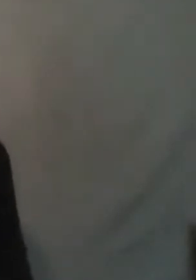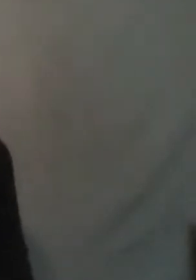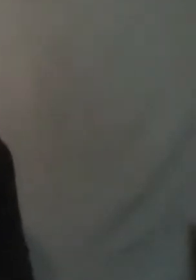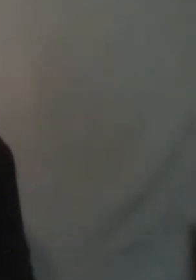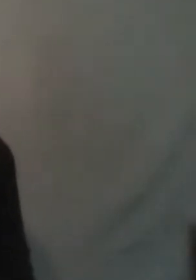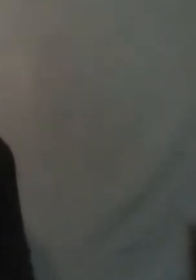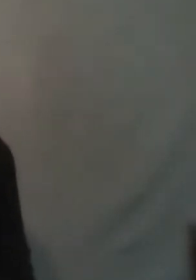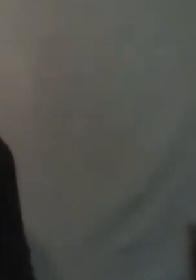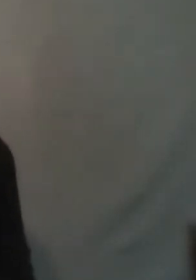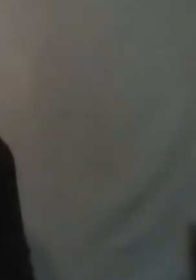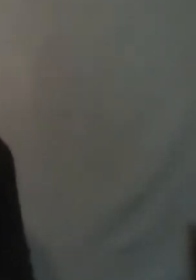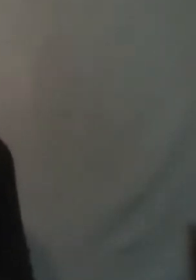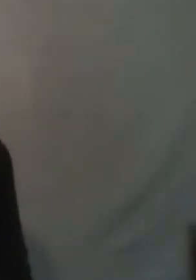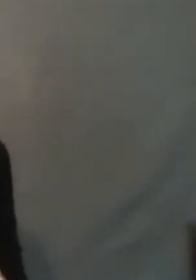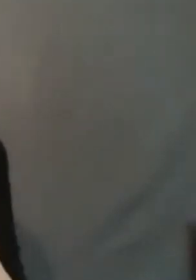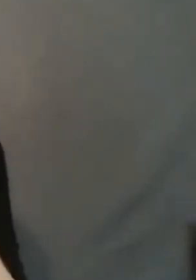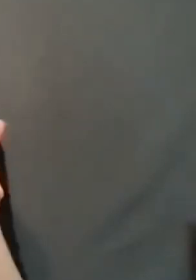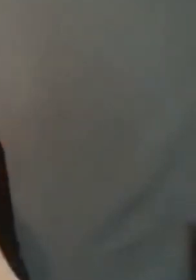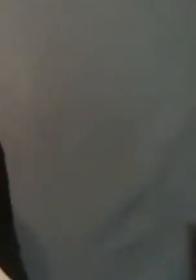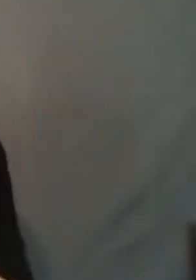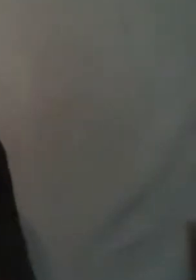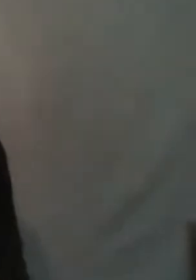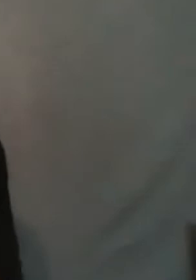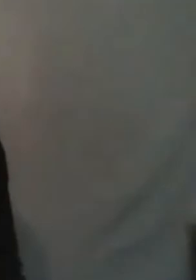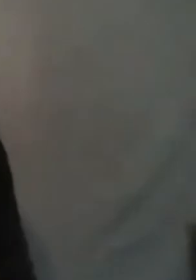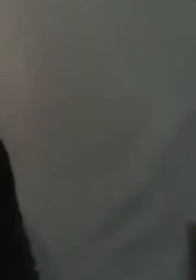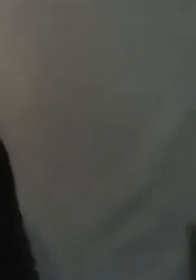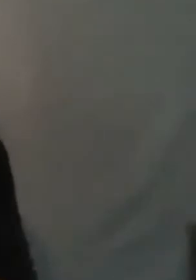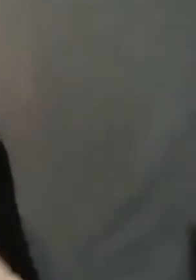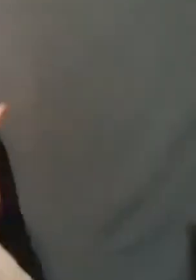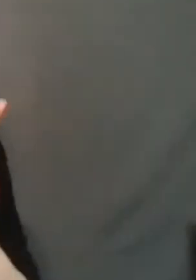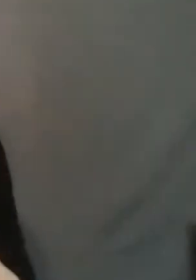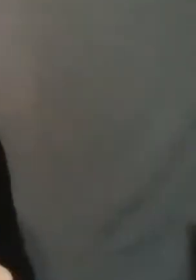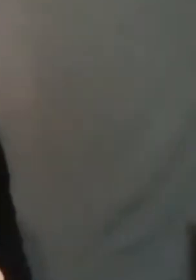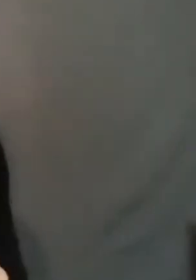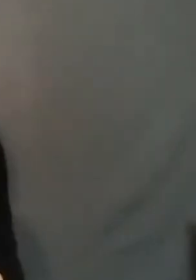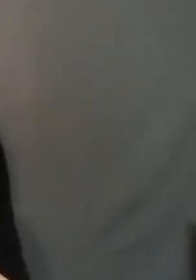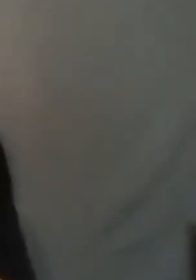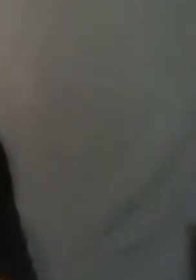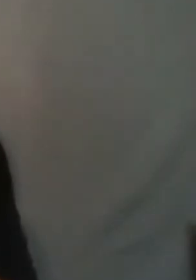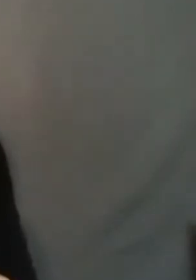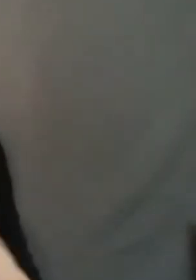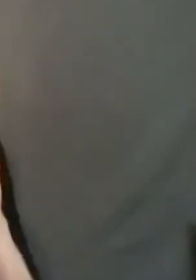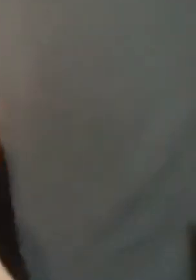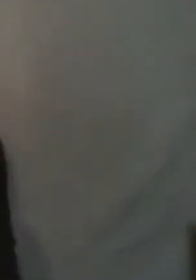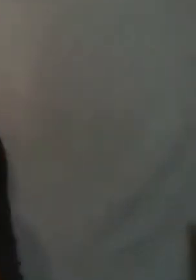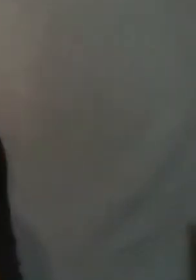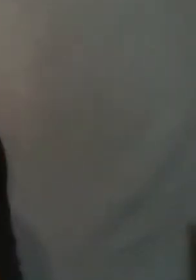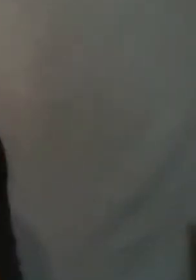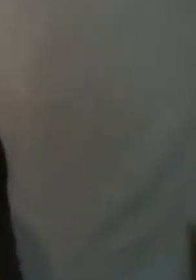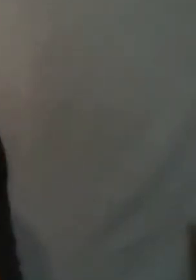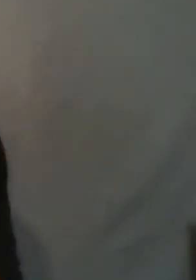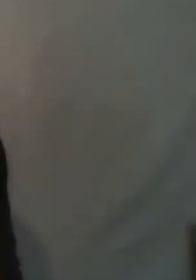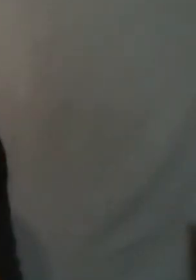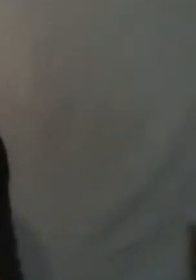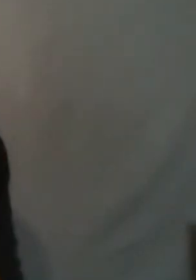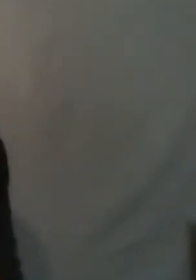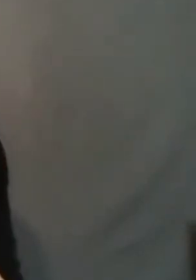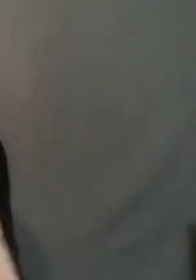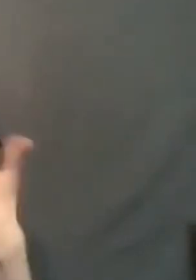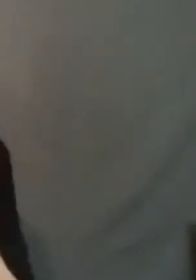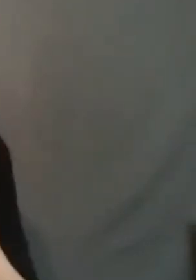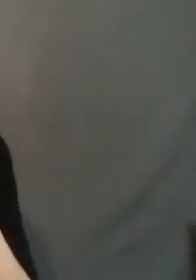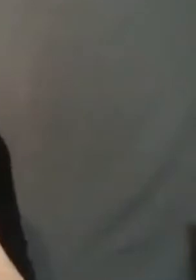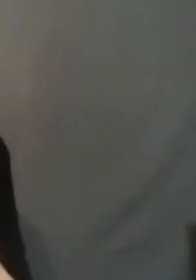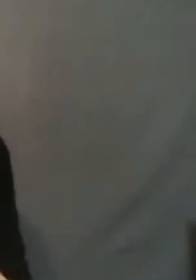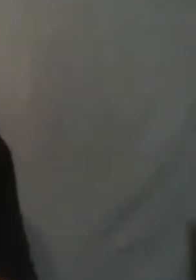There are over 3,500 registrants for this workshop. So we all are in this webinar mode.